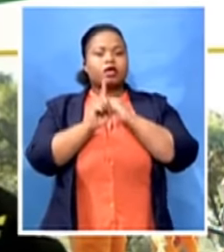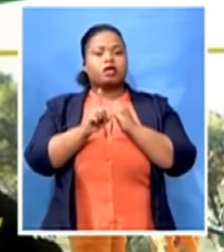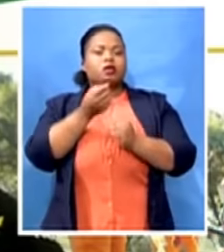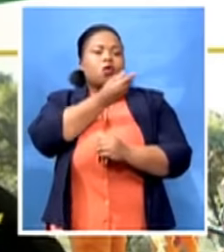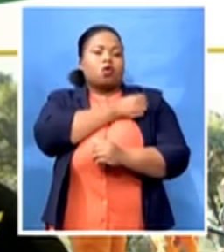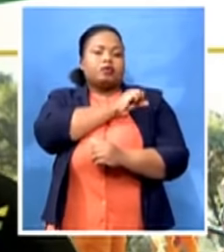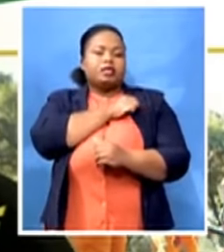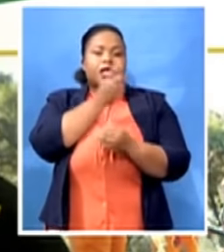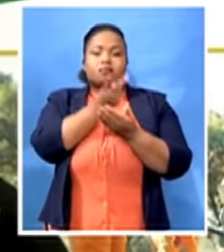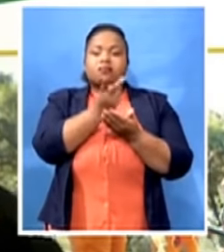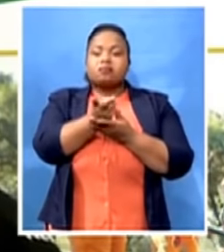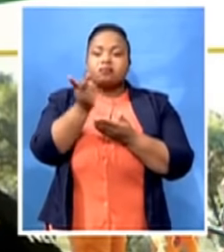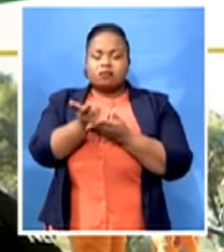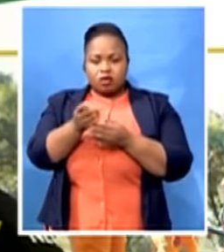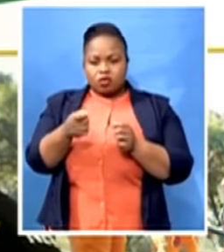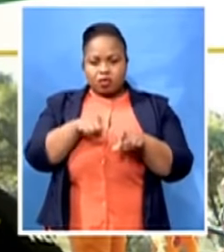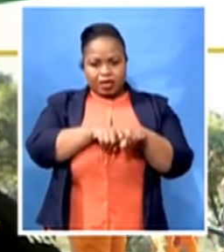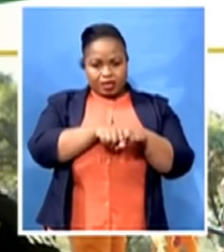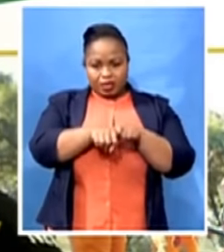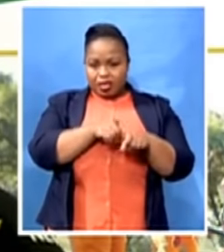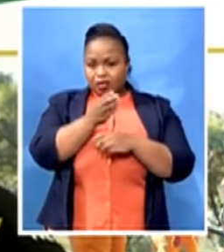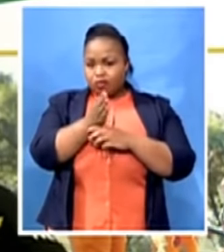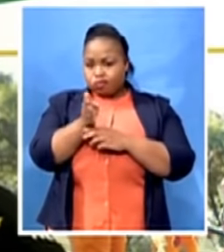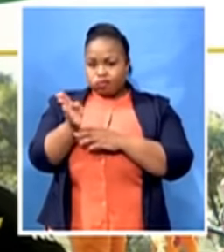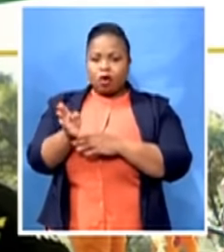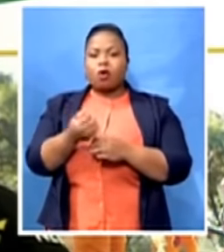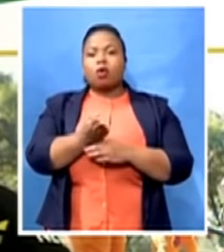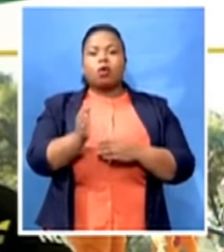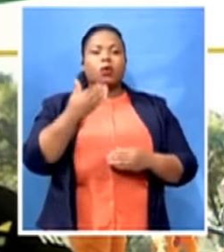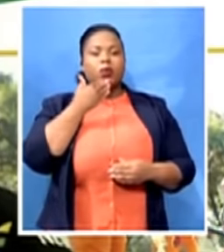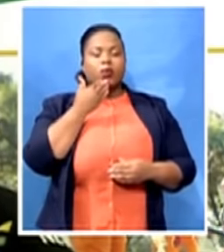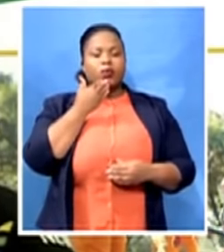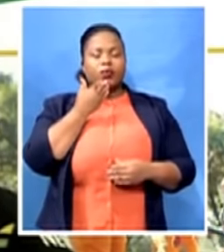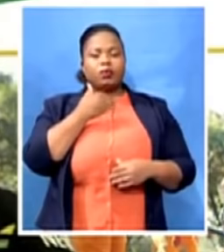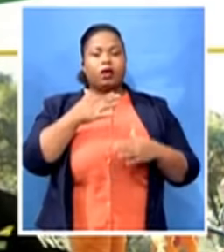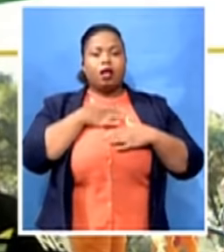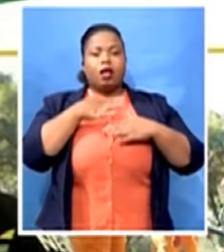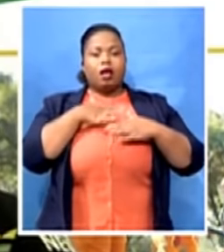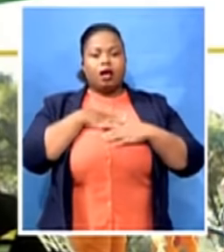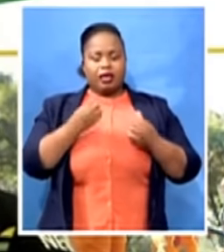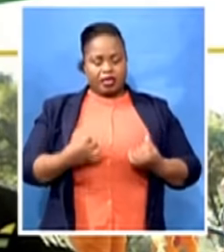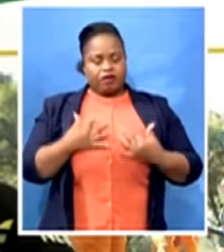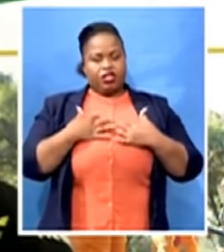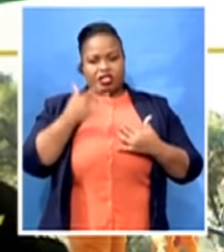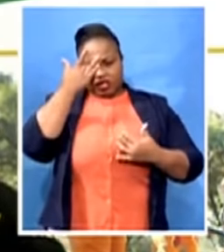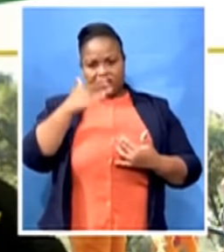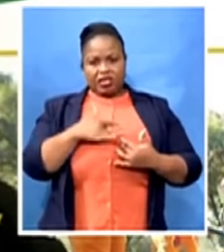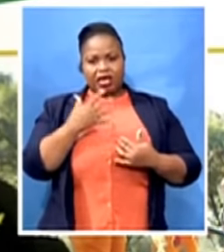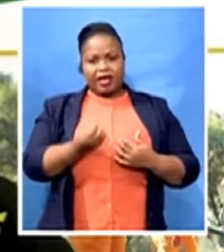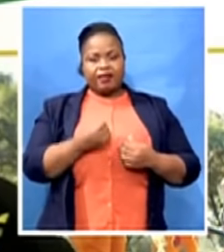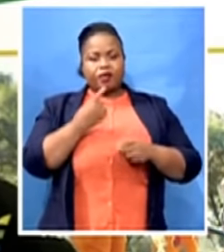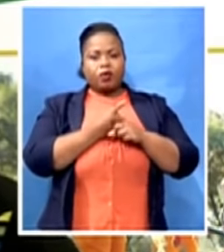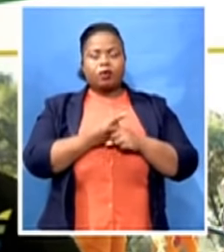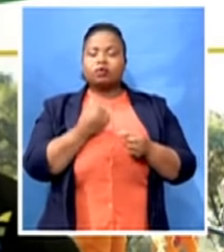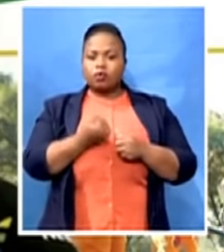we get those that develop the respiratory tract infection, upper respiratory tract infection, and do the swabbing on them, and